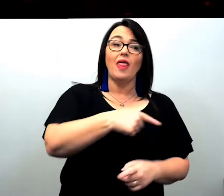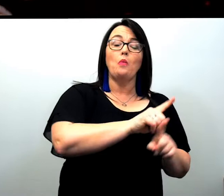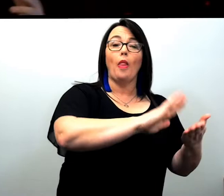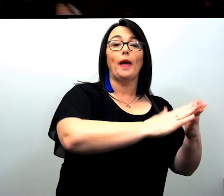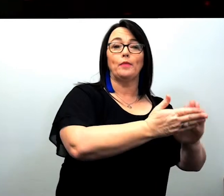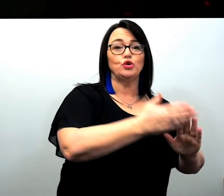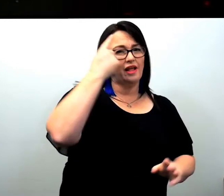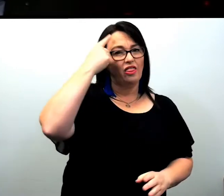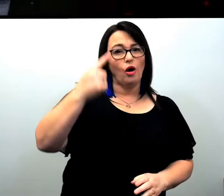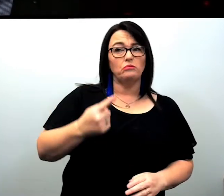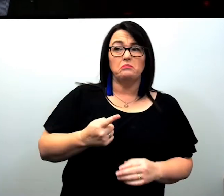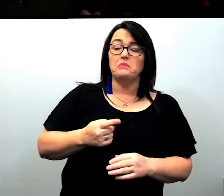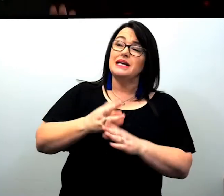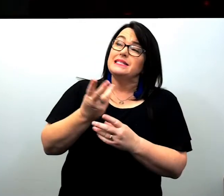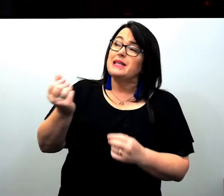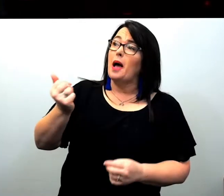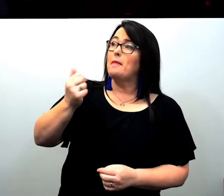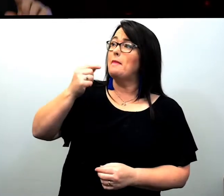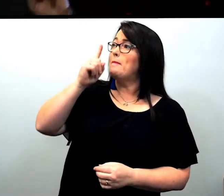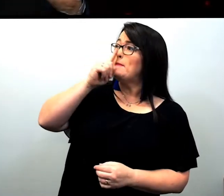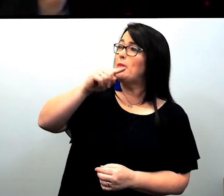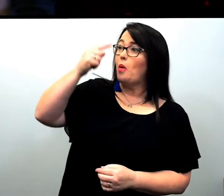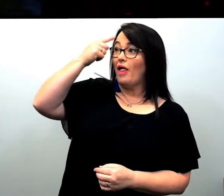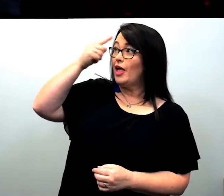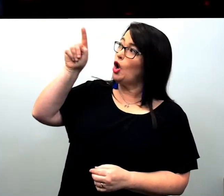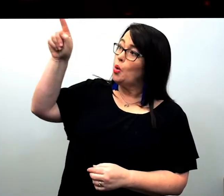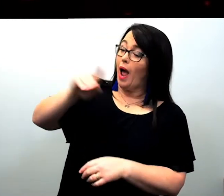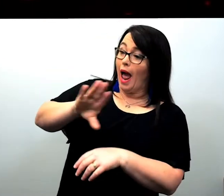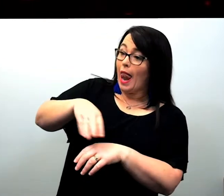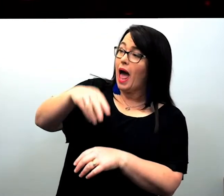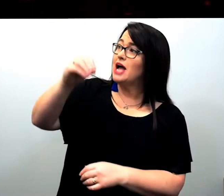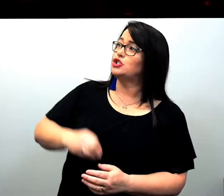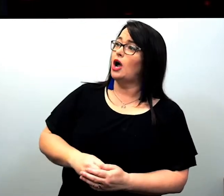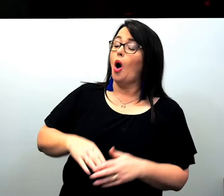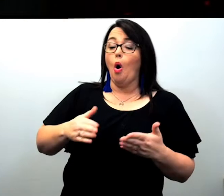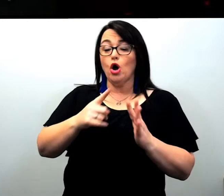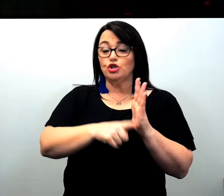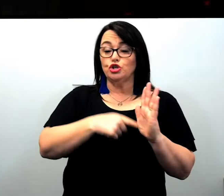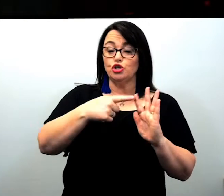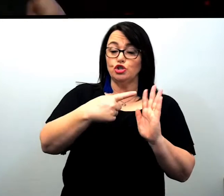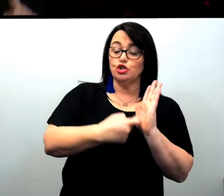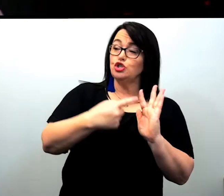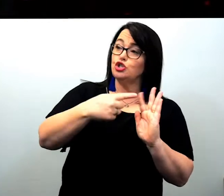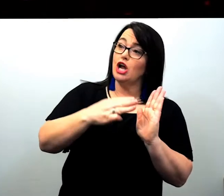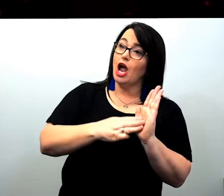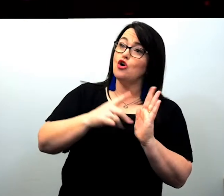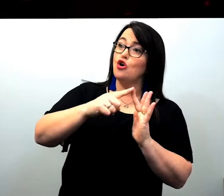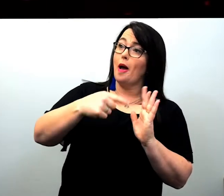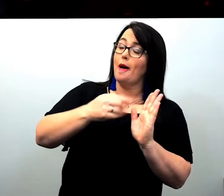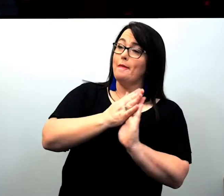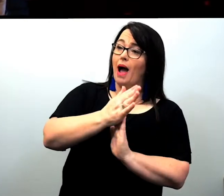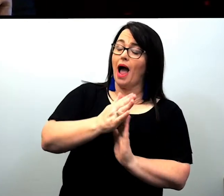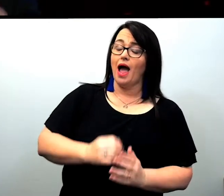Elijah, others Jeremiah or one of the prophets. And then he turns it back to the disciples and he said to them, but who